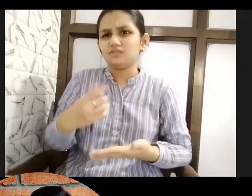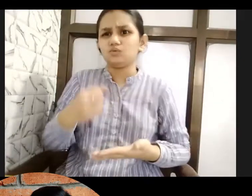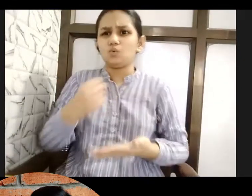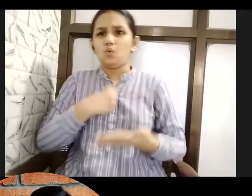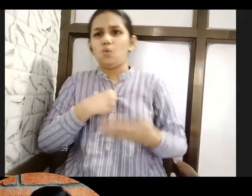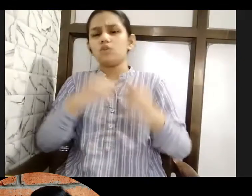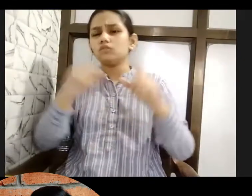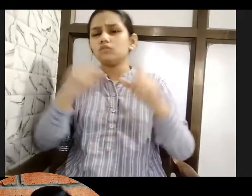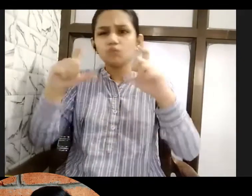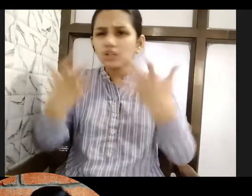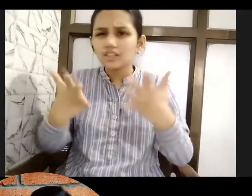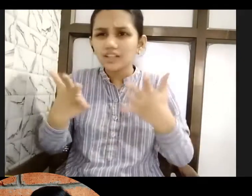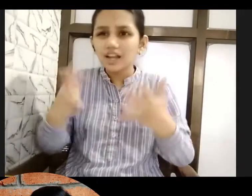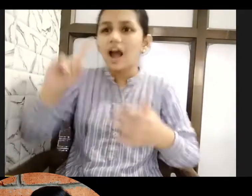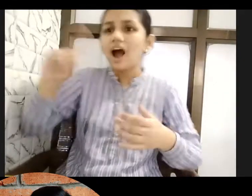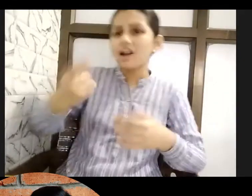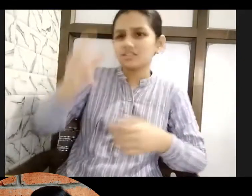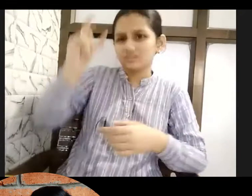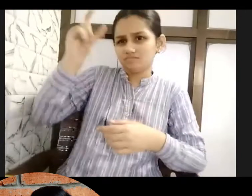want to wish, right?